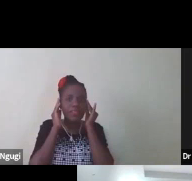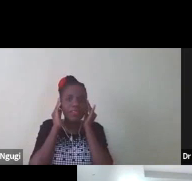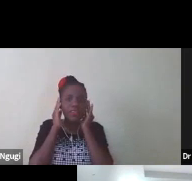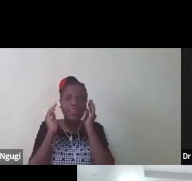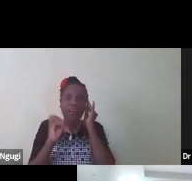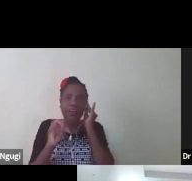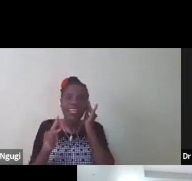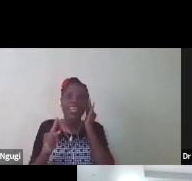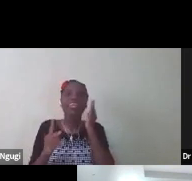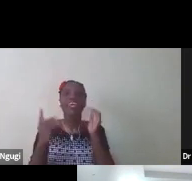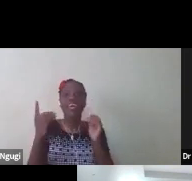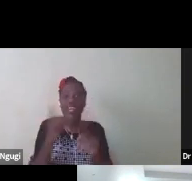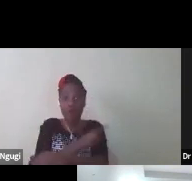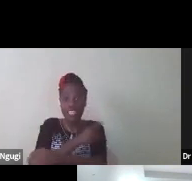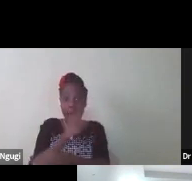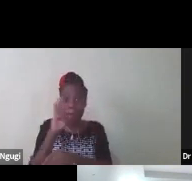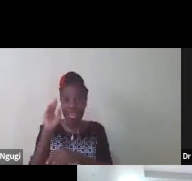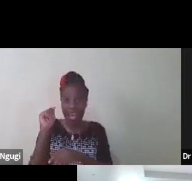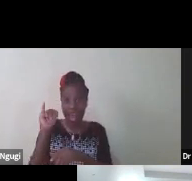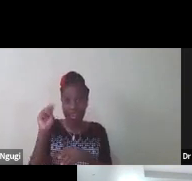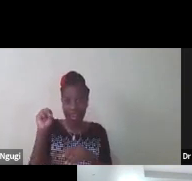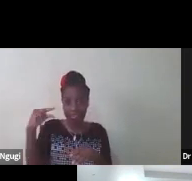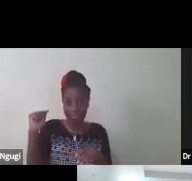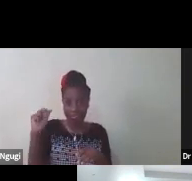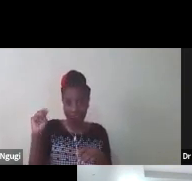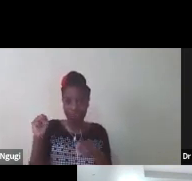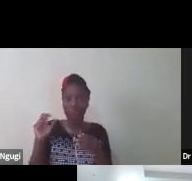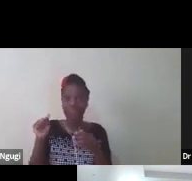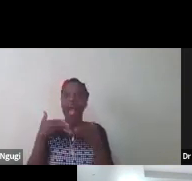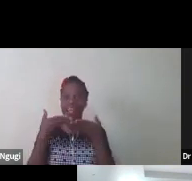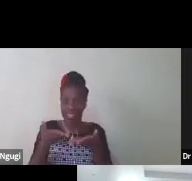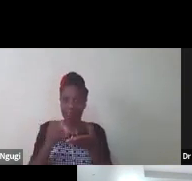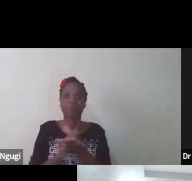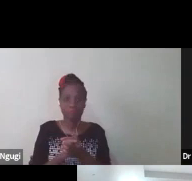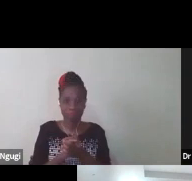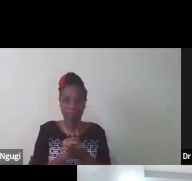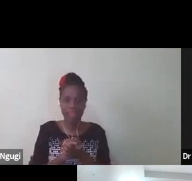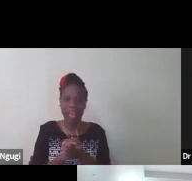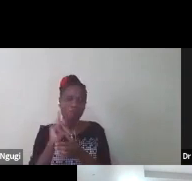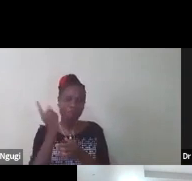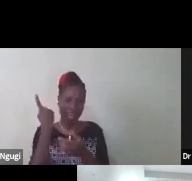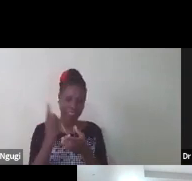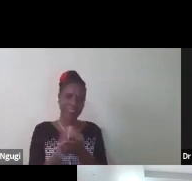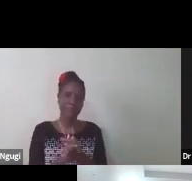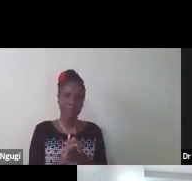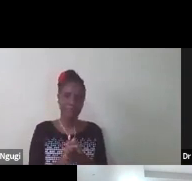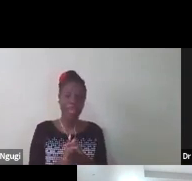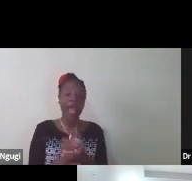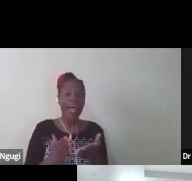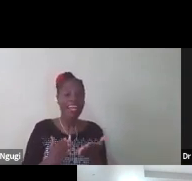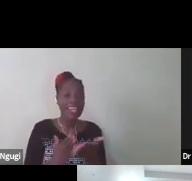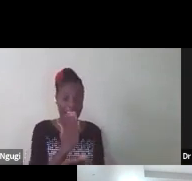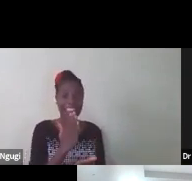you very much for that question. I think it's an important one. First of all, rights cannot be